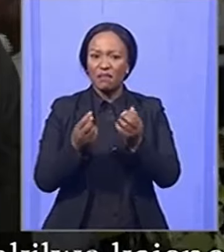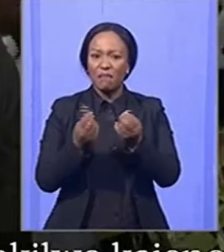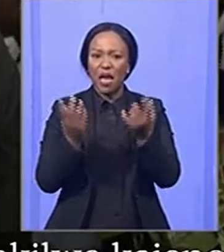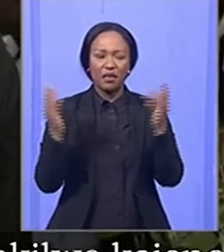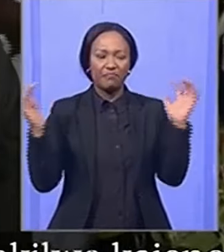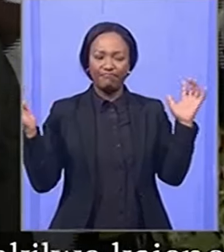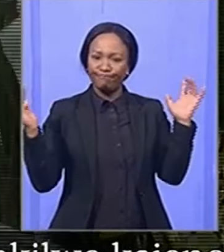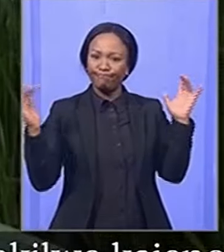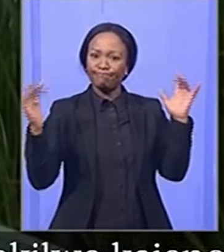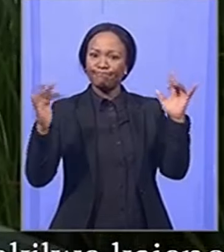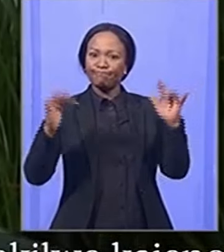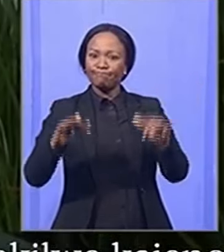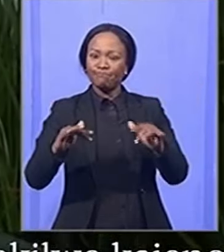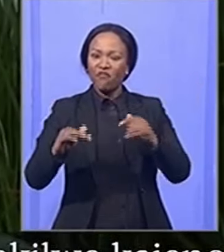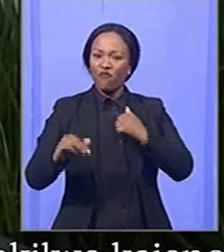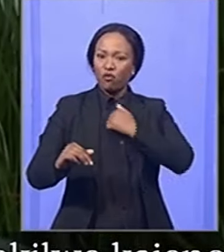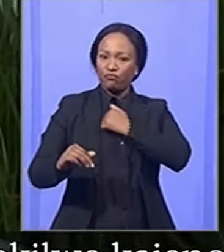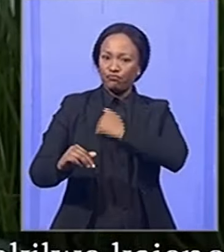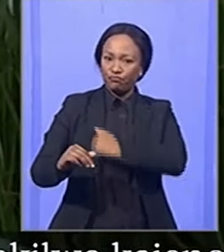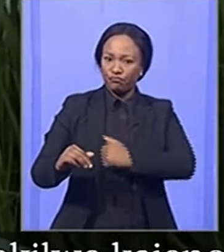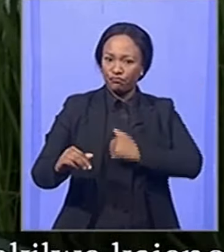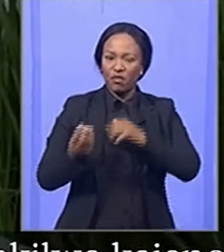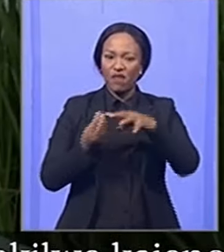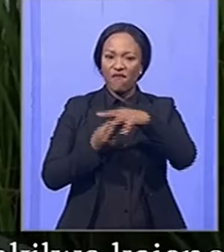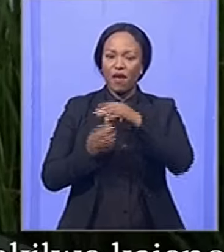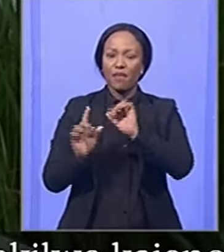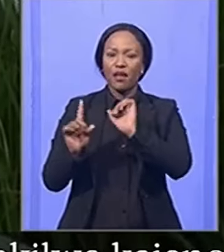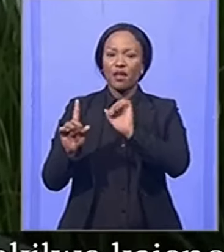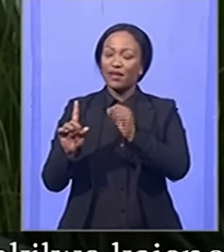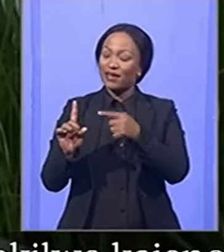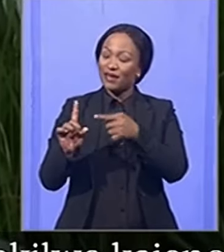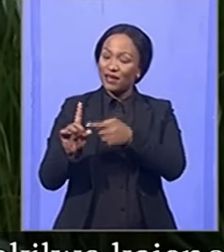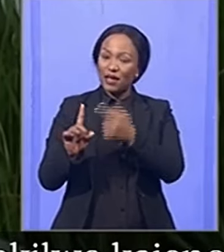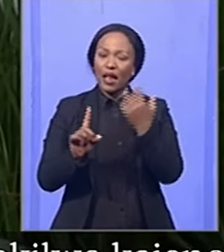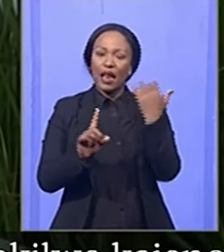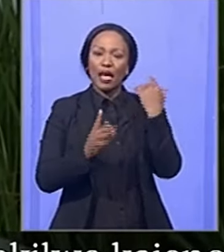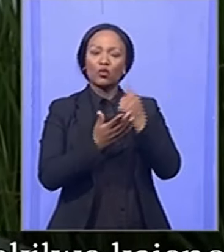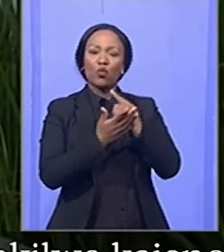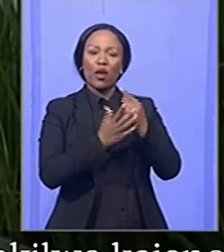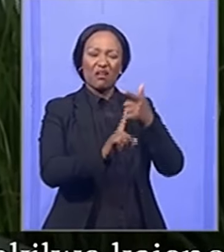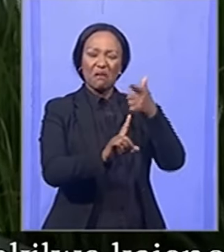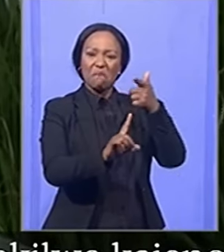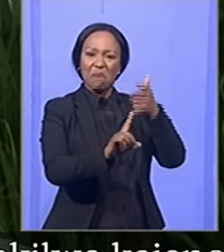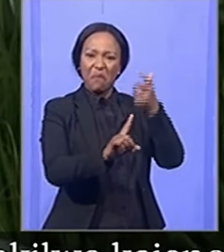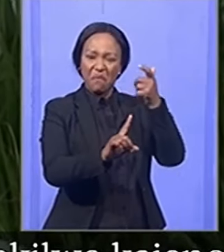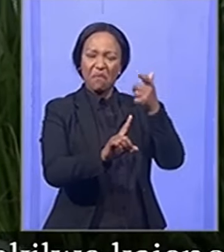gomotsa ba lelapa. Yawa bolelwe beke e fetileng kwa thaveneng moraga gore a